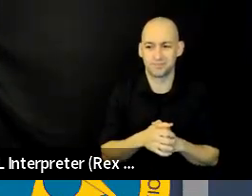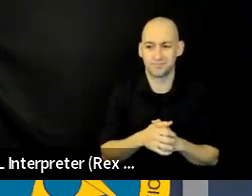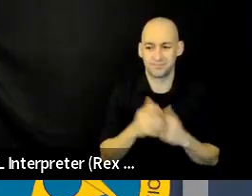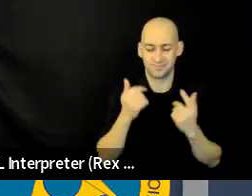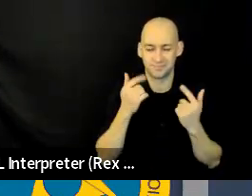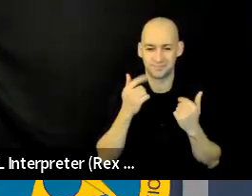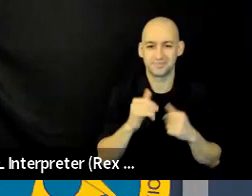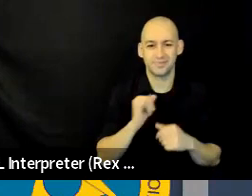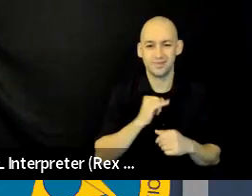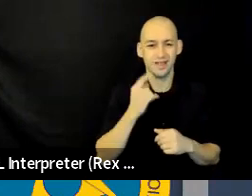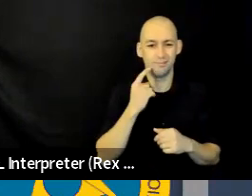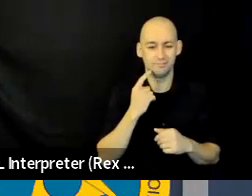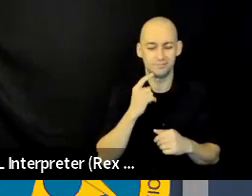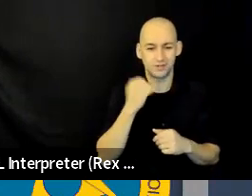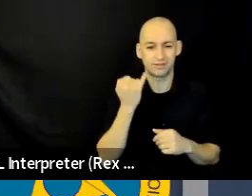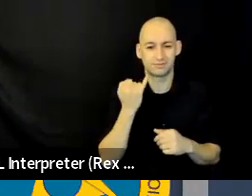I'm kind of jealous.